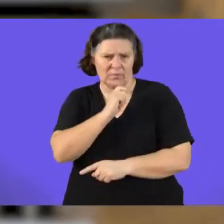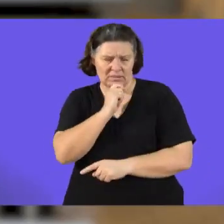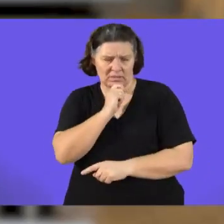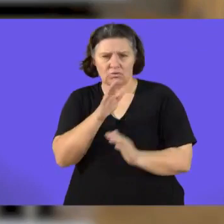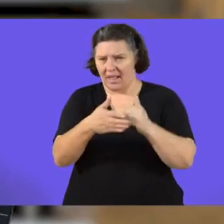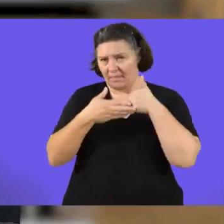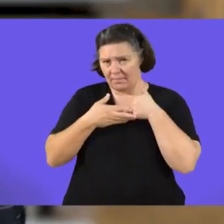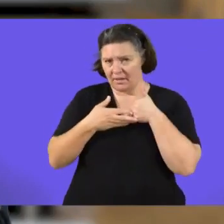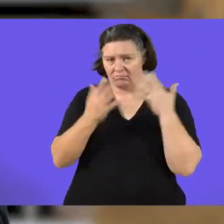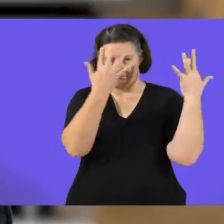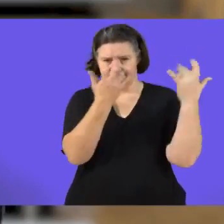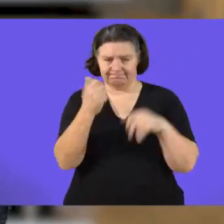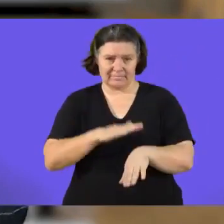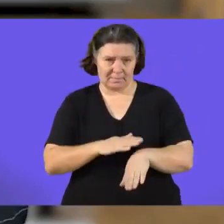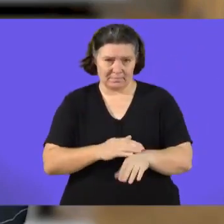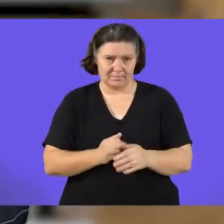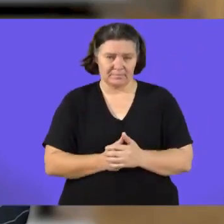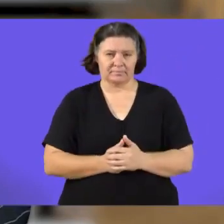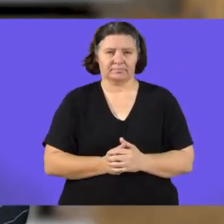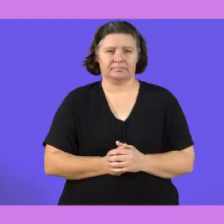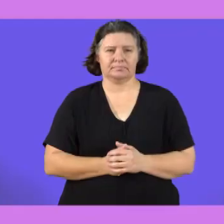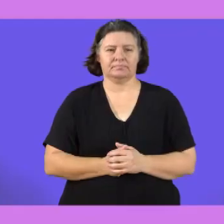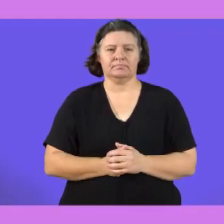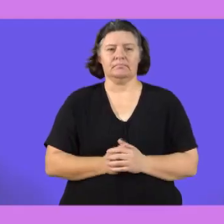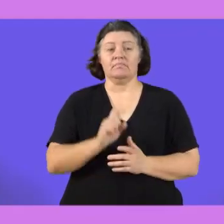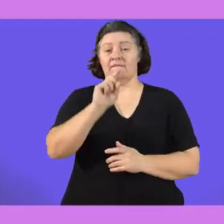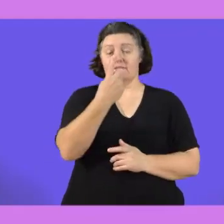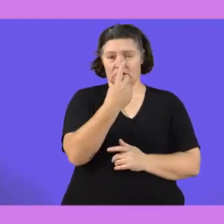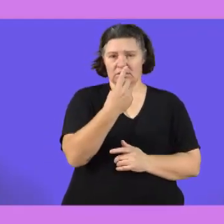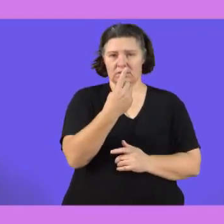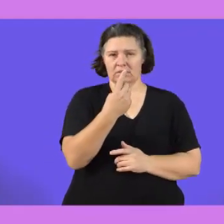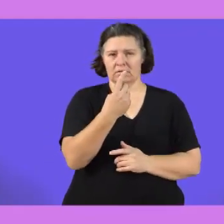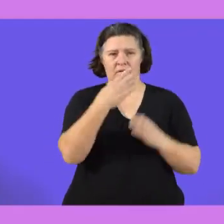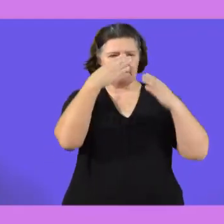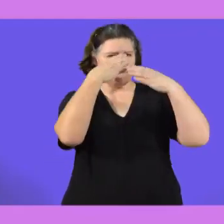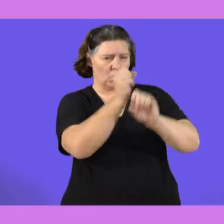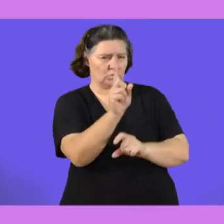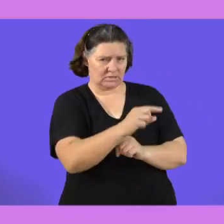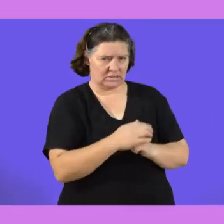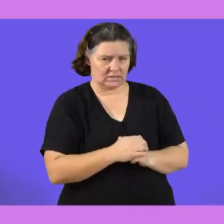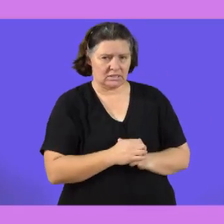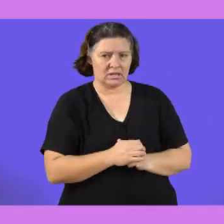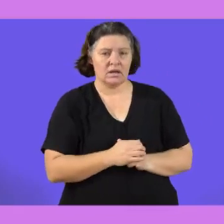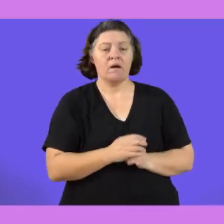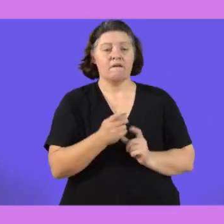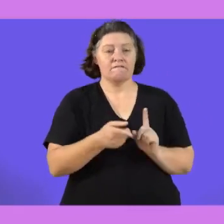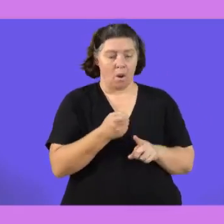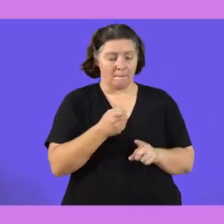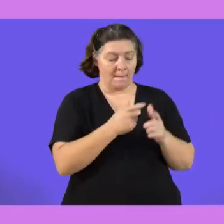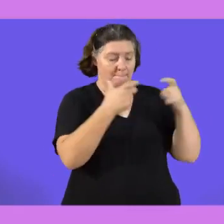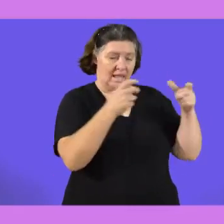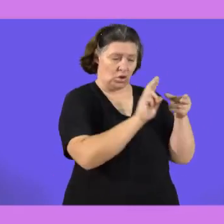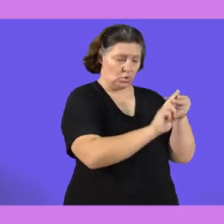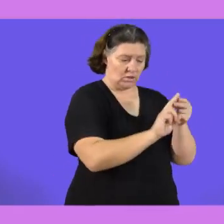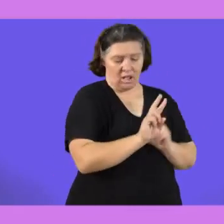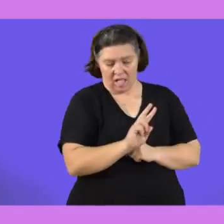use to assist you when calculating time. Okay, so the first thing that I want to focus on is when we convert